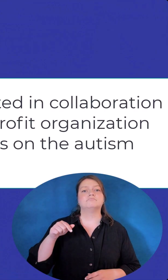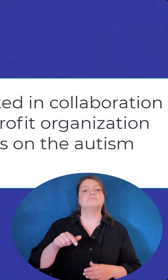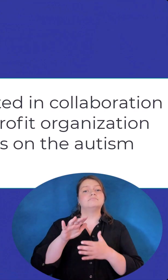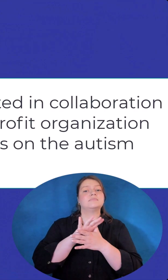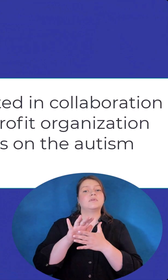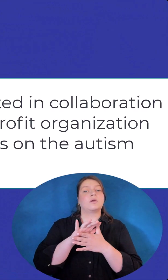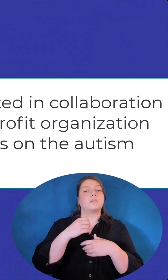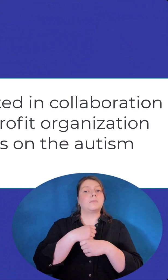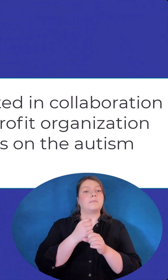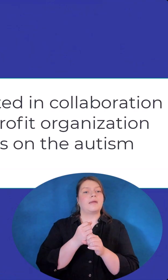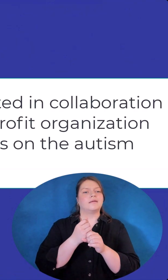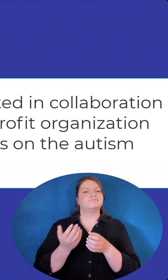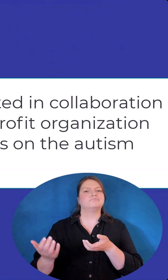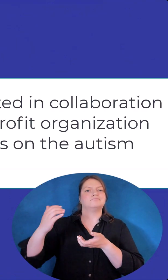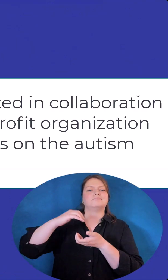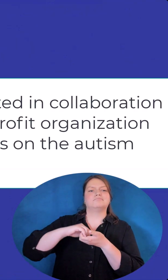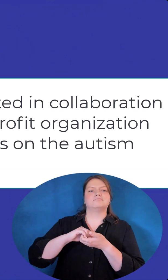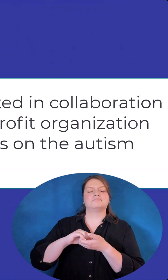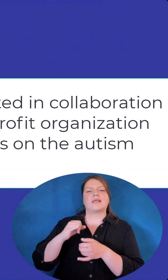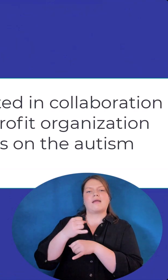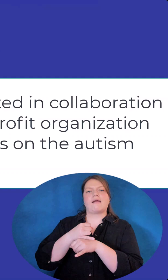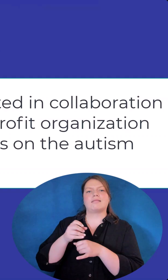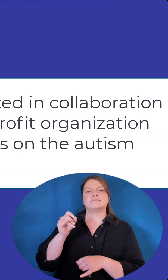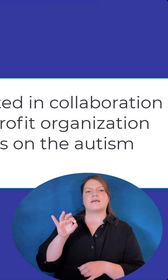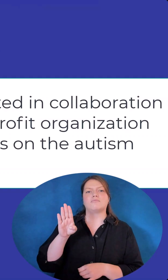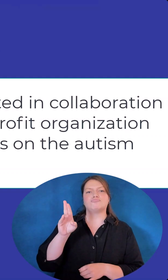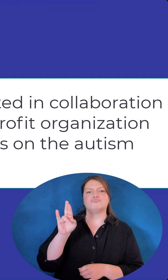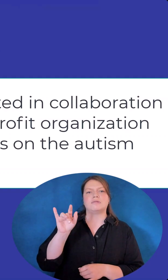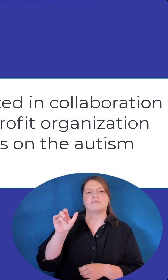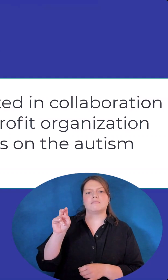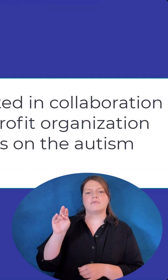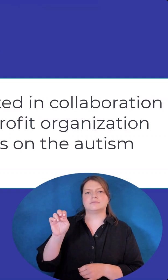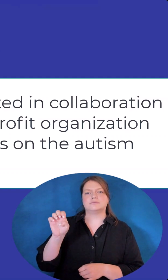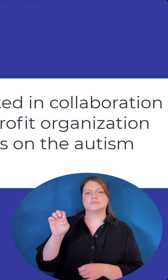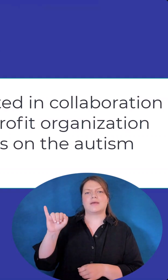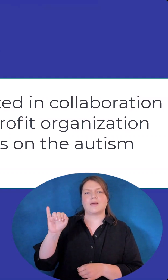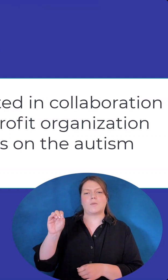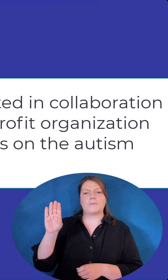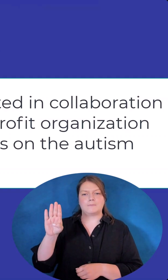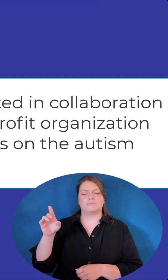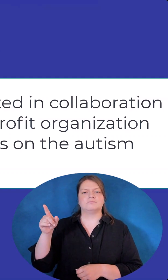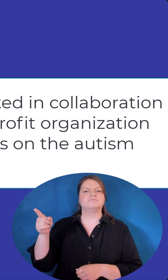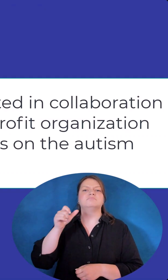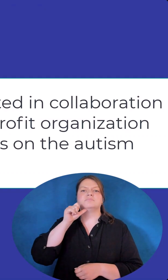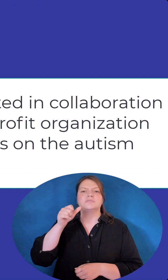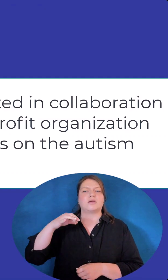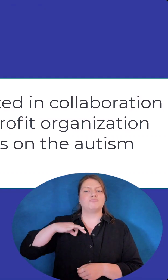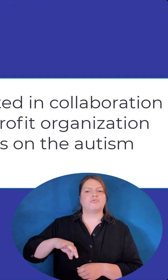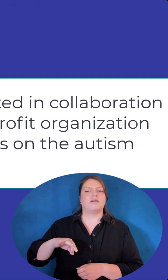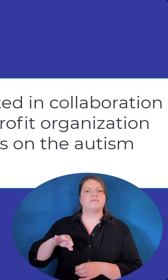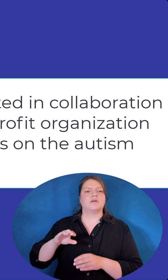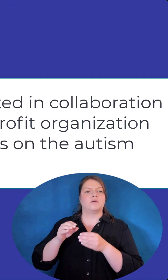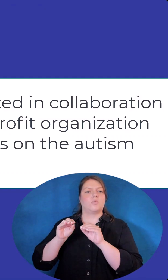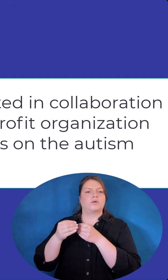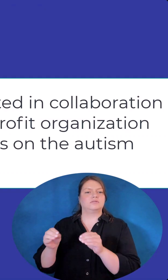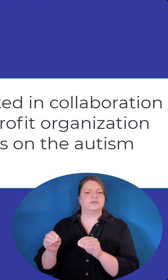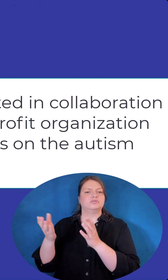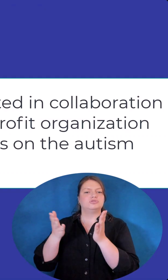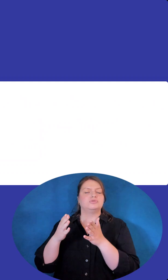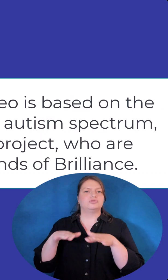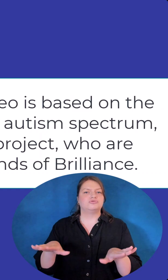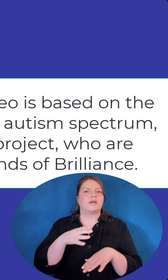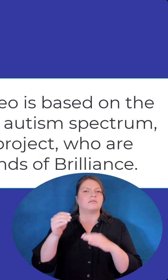The following animation was created in collaboration with Islands of Brilliance, a nonprofit organization that serves children and young adults on the autism